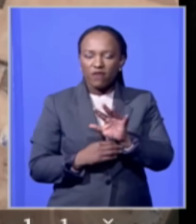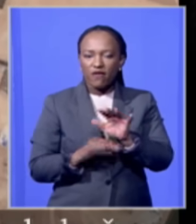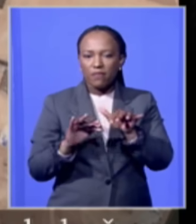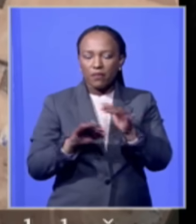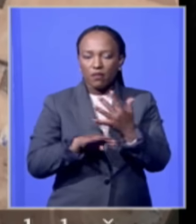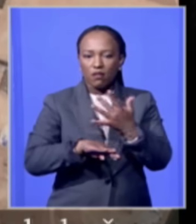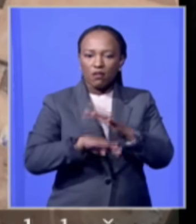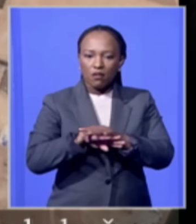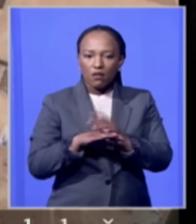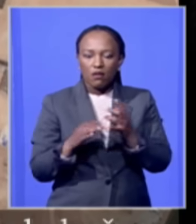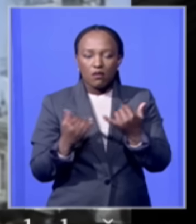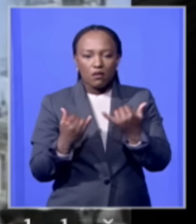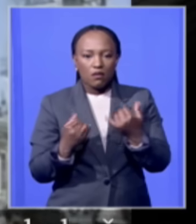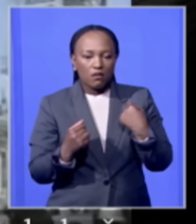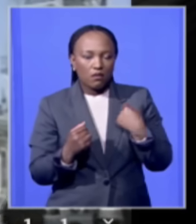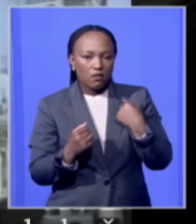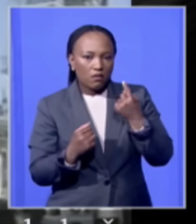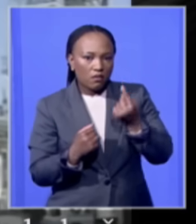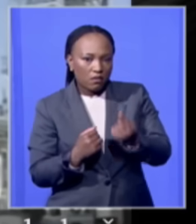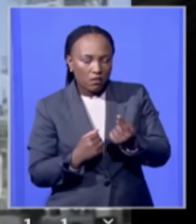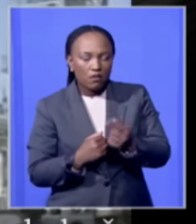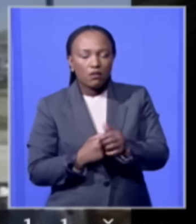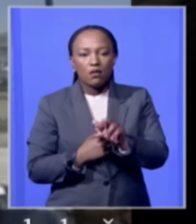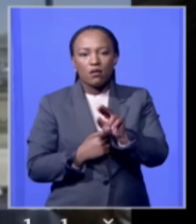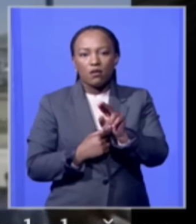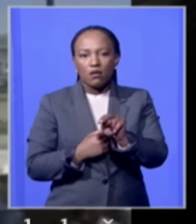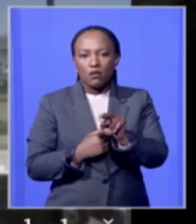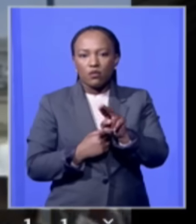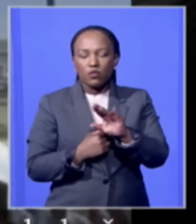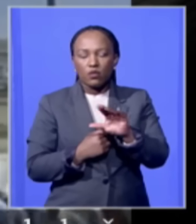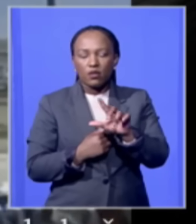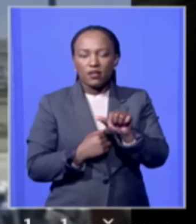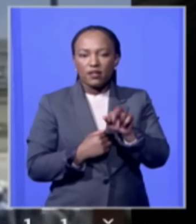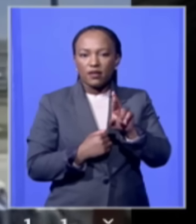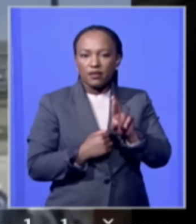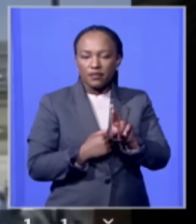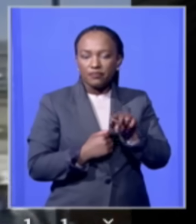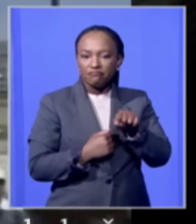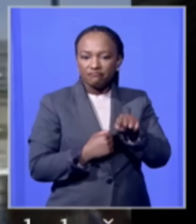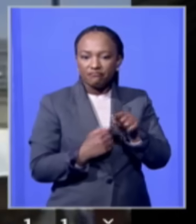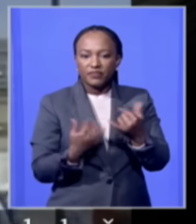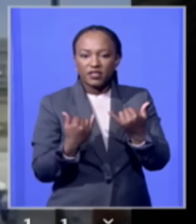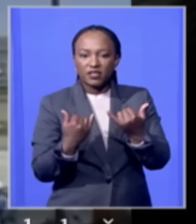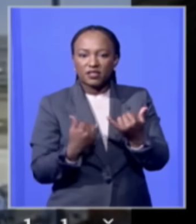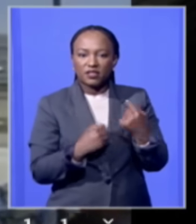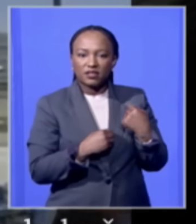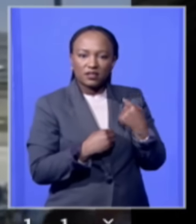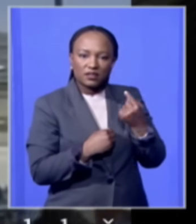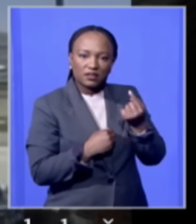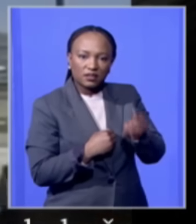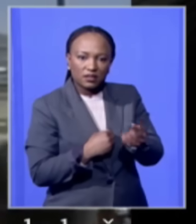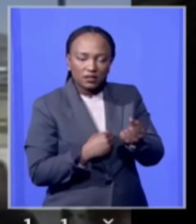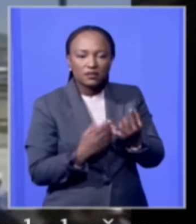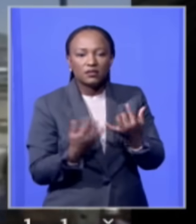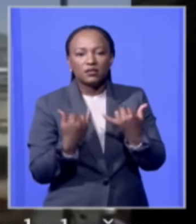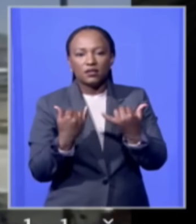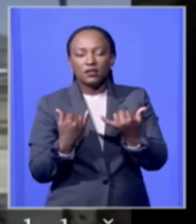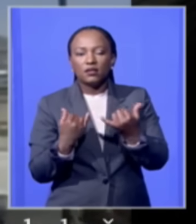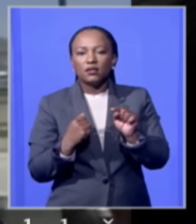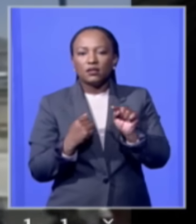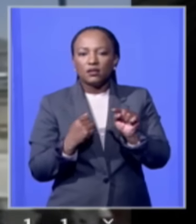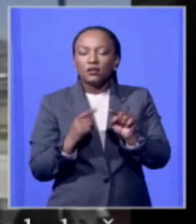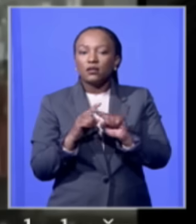lefelo le go diriwang dibetsa tsa nuclear kwa toropokgolo ya Natanz kwa Iran. Ga go bona le fa kagiso e le selo se se bonolo